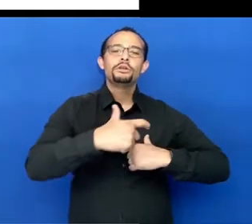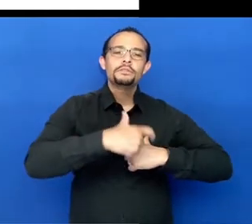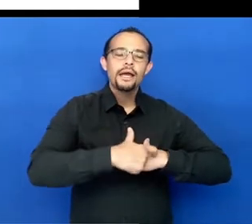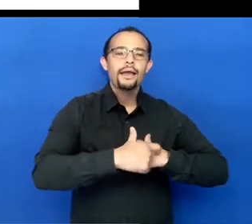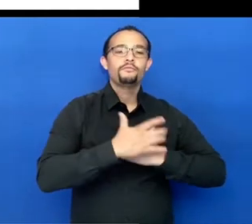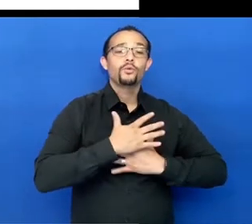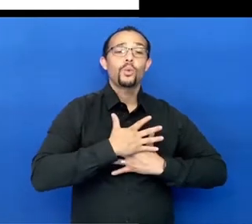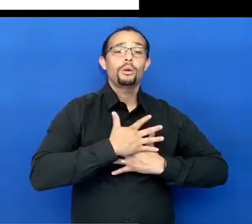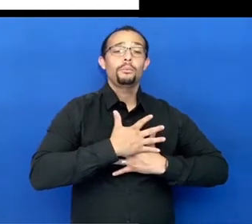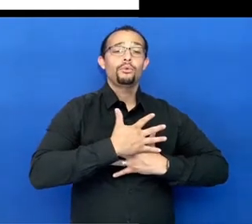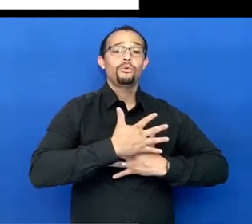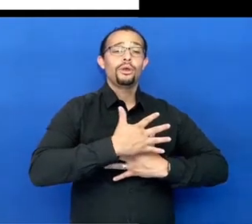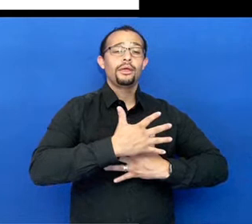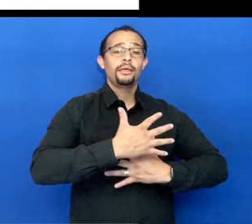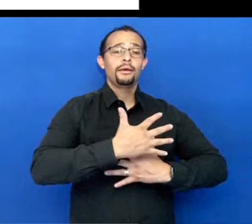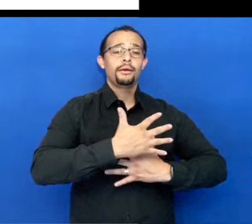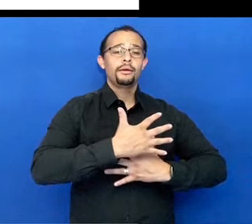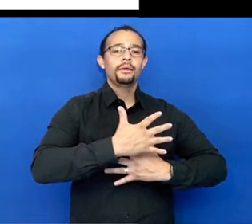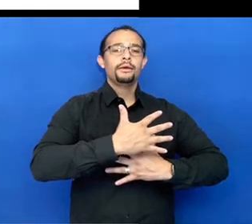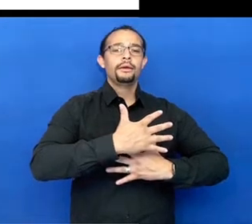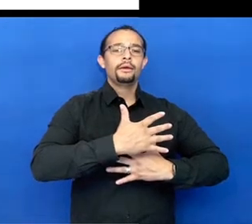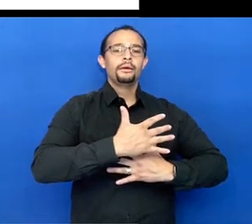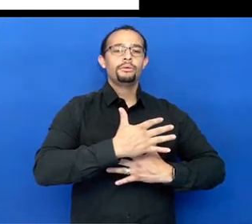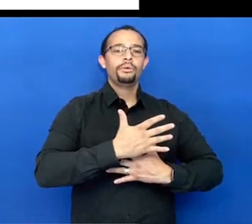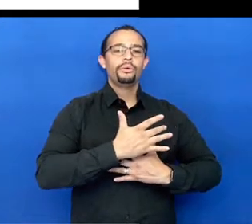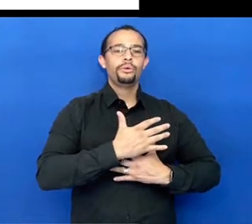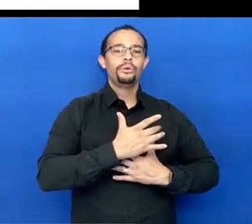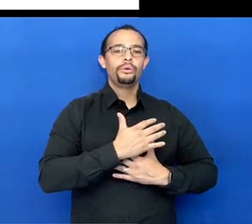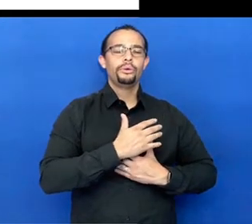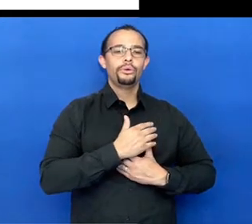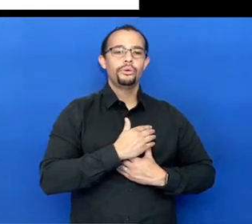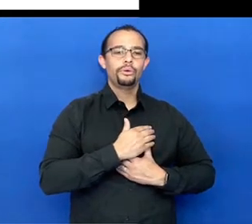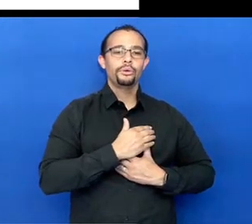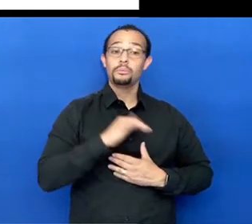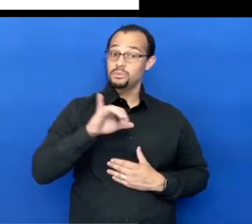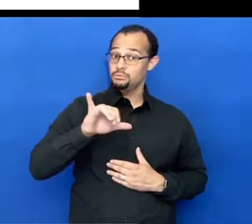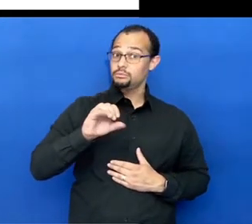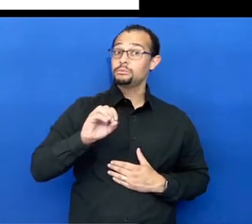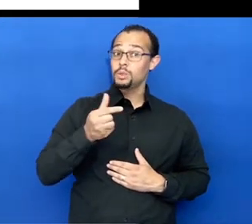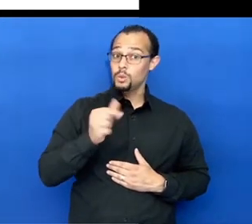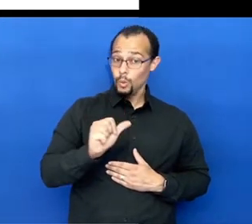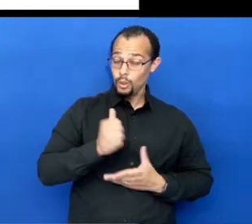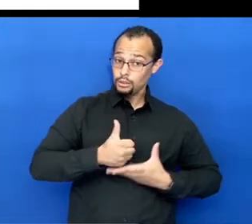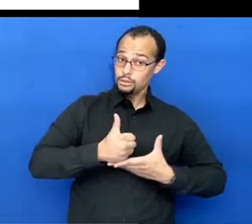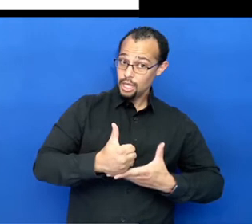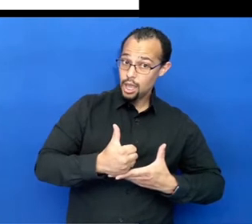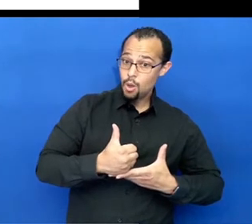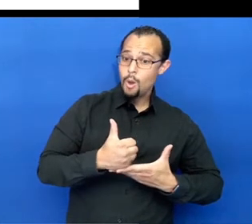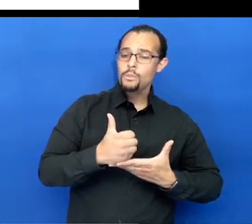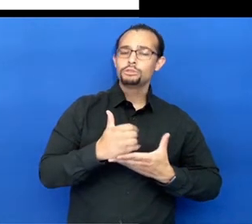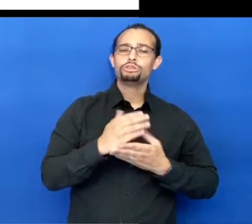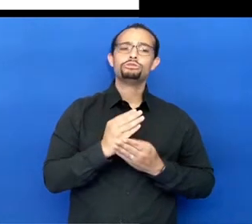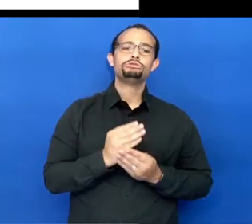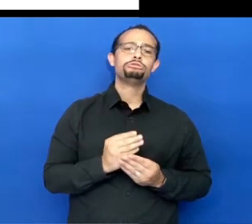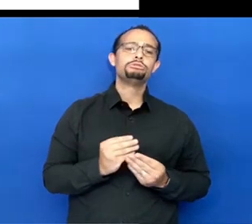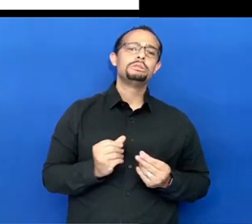time to do some deep breathing, stretching. Yoga is another great opportunity to relieve